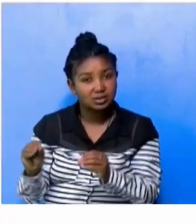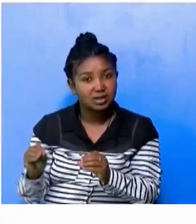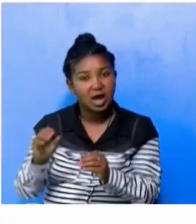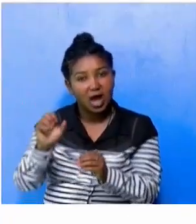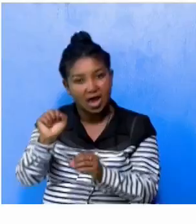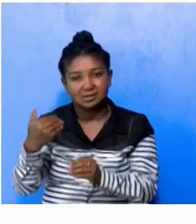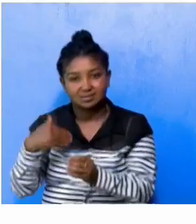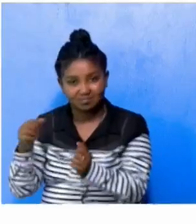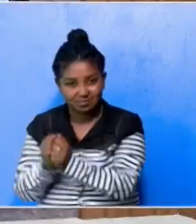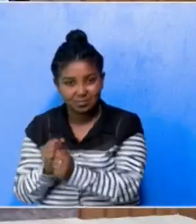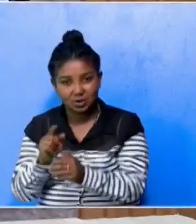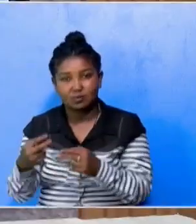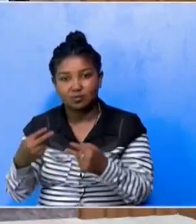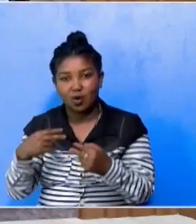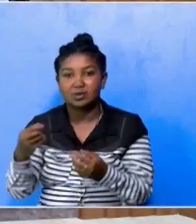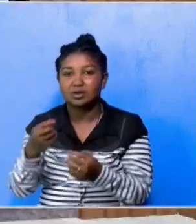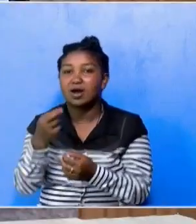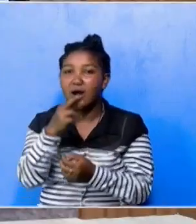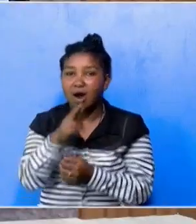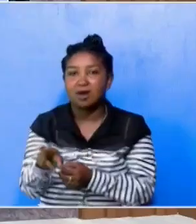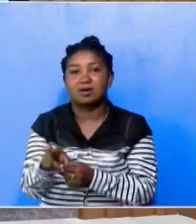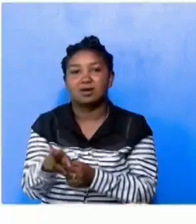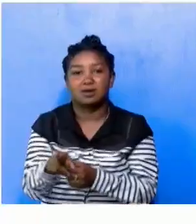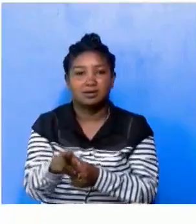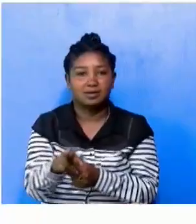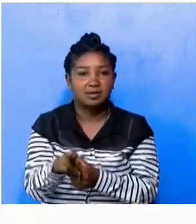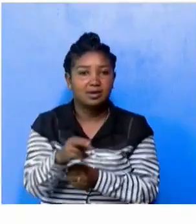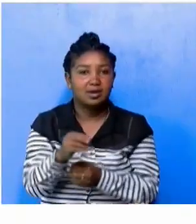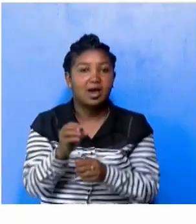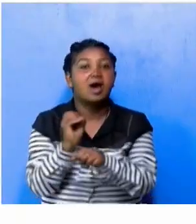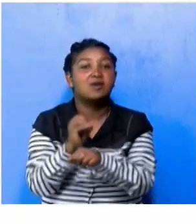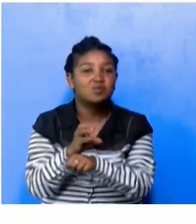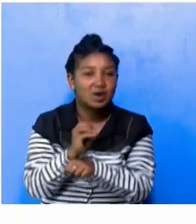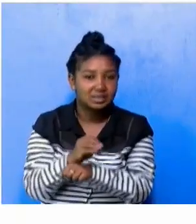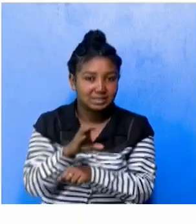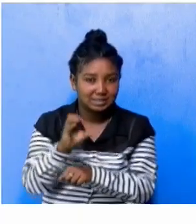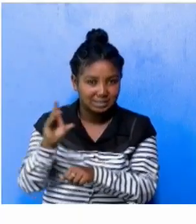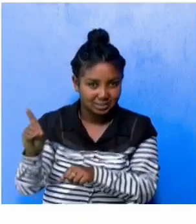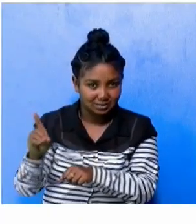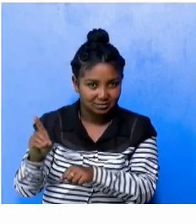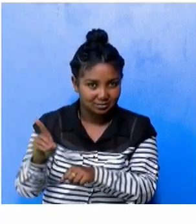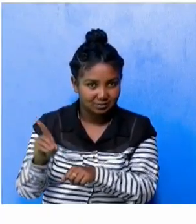is here, so we have to add the students are advised.